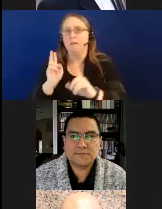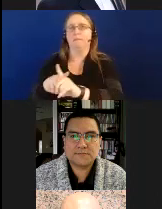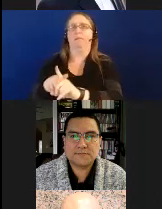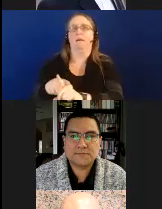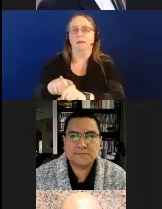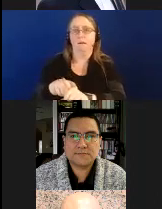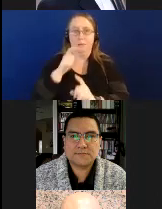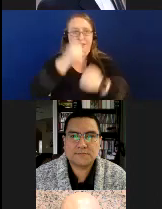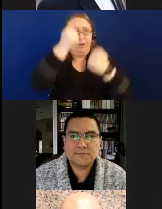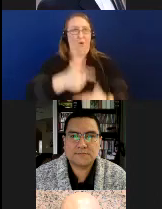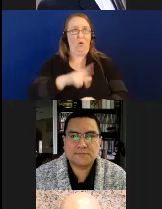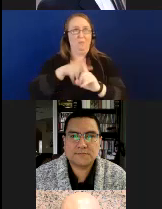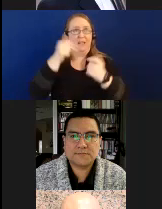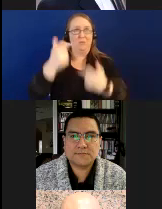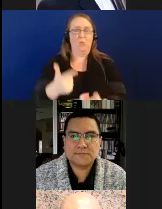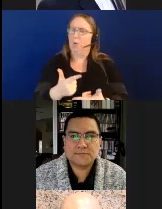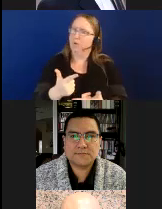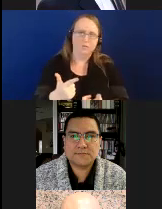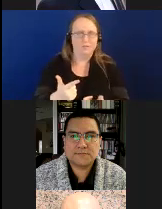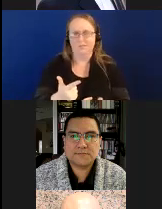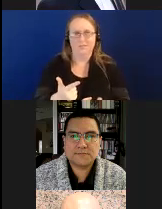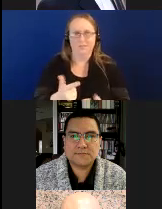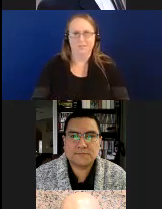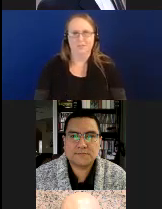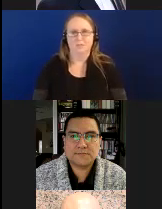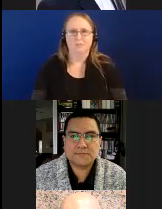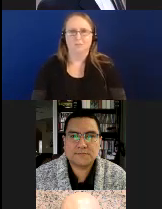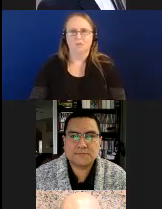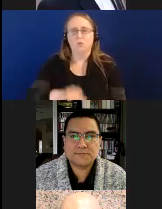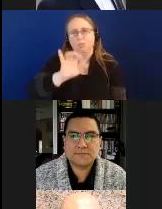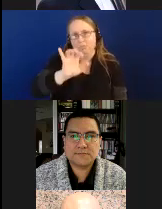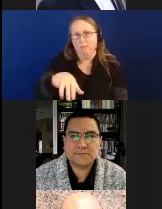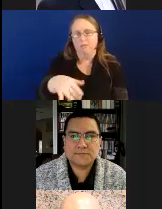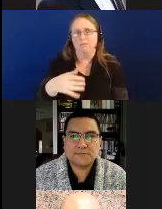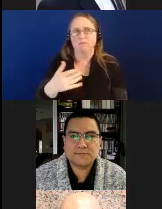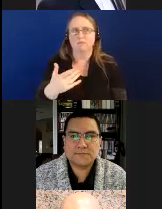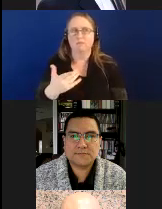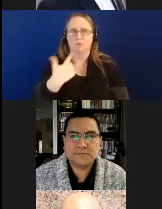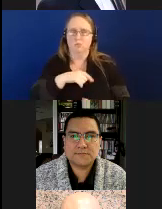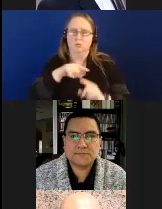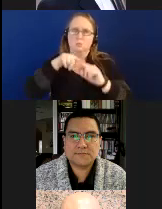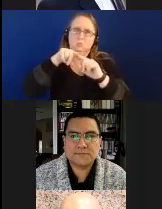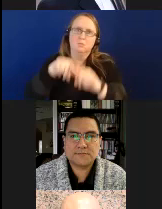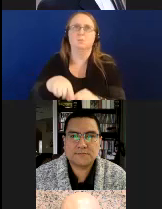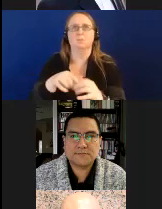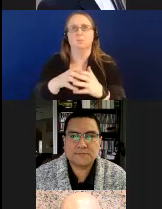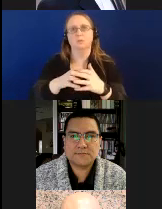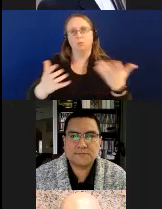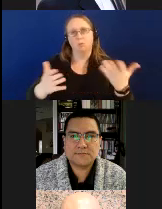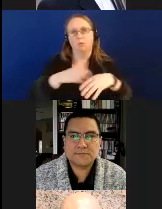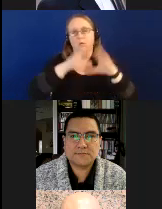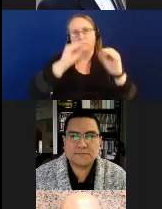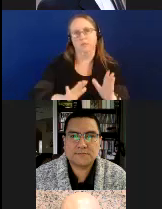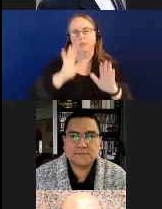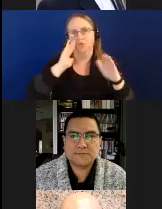not all of them are appropriate for all content areas, all grade levels. So that is something that we really rely very heavily on all of our teacher focus